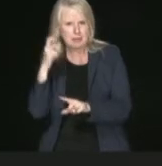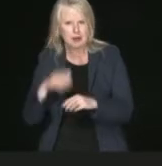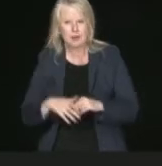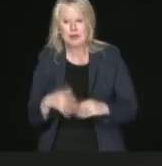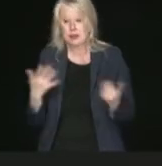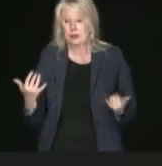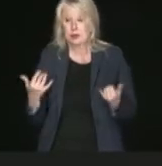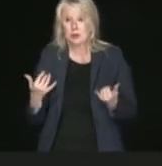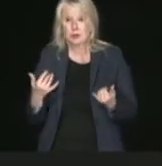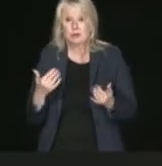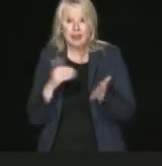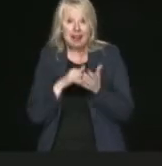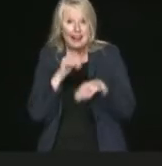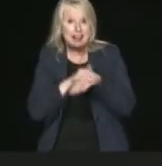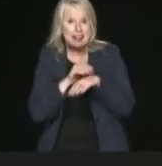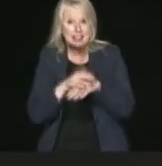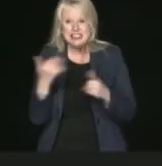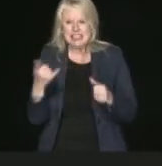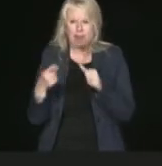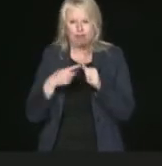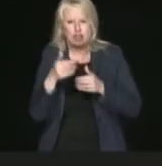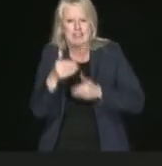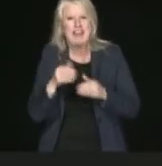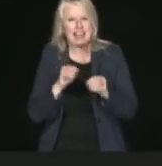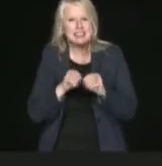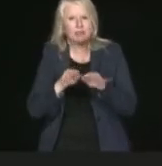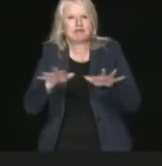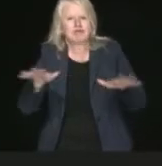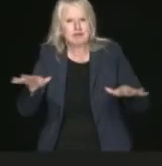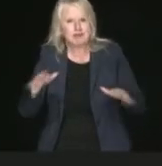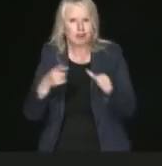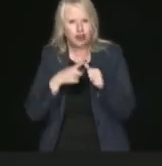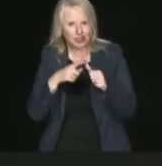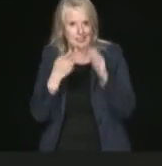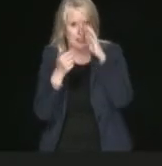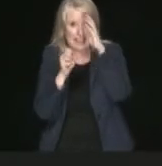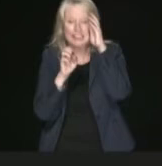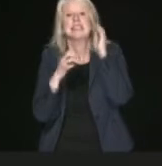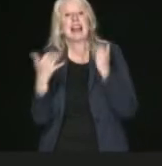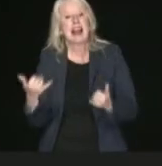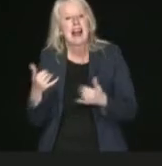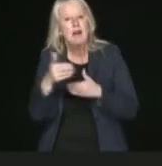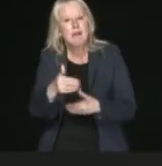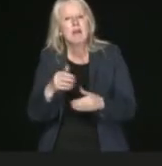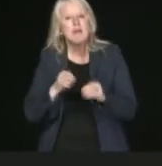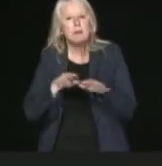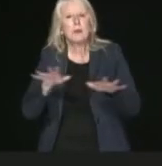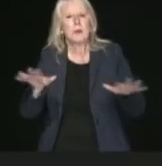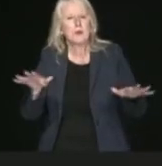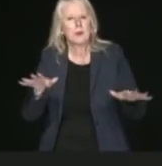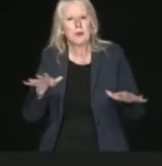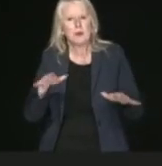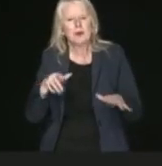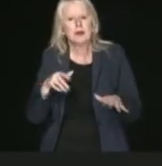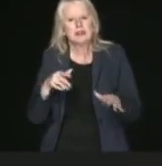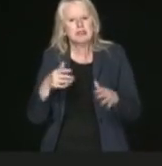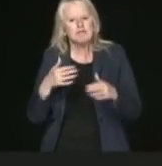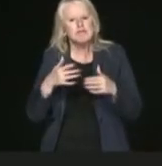first phase of the spread of the virus. This is the phase that runs to a certain